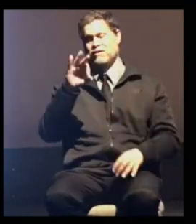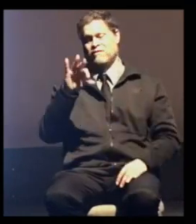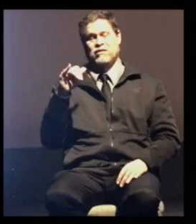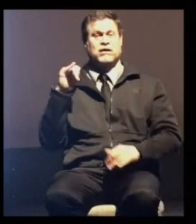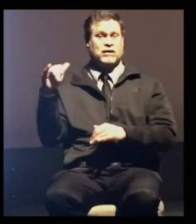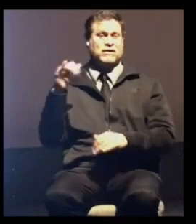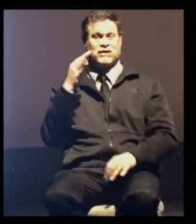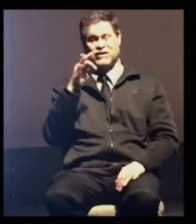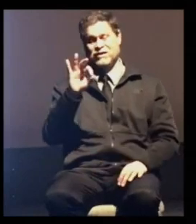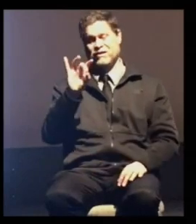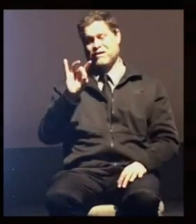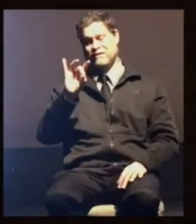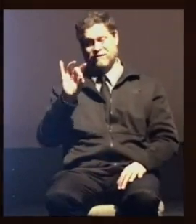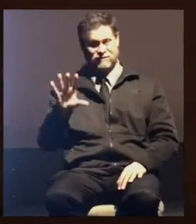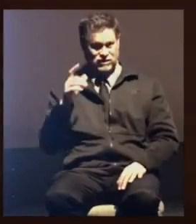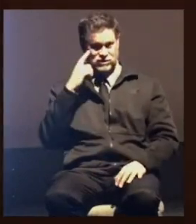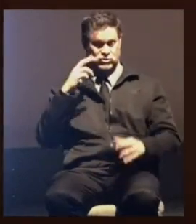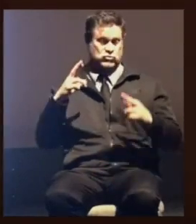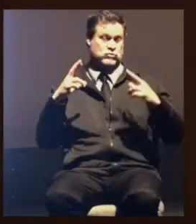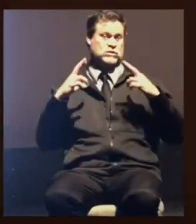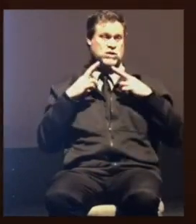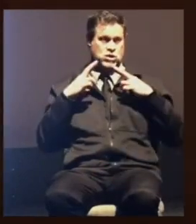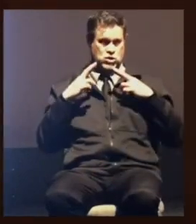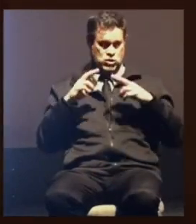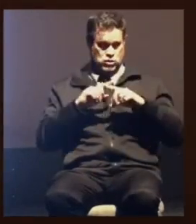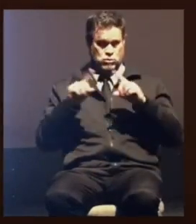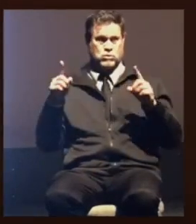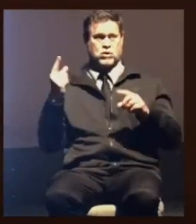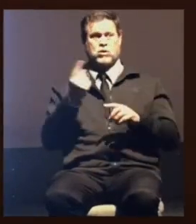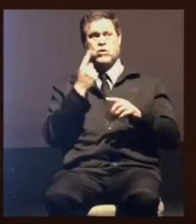did in 1985. He just retired, but